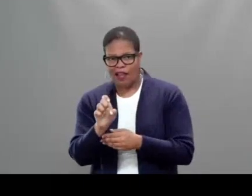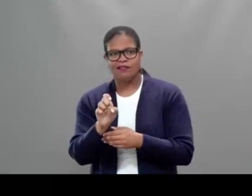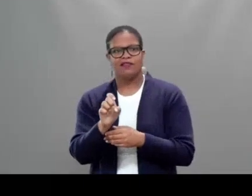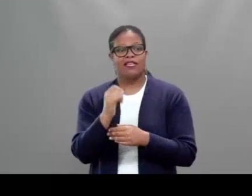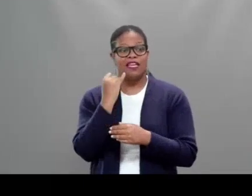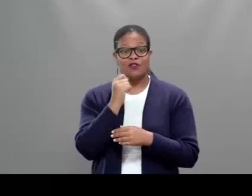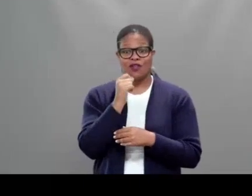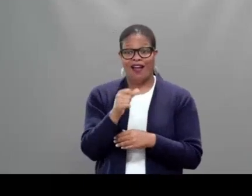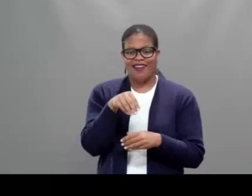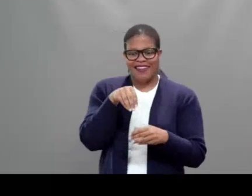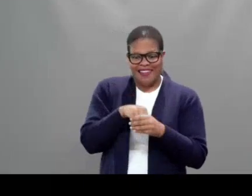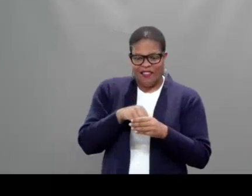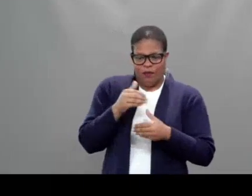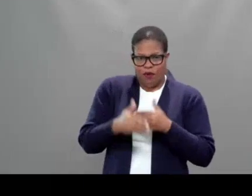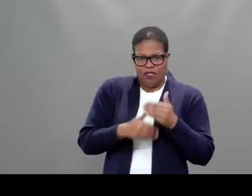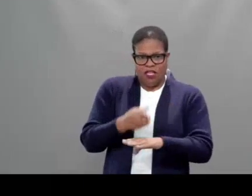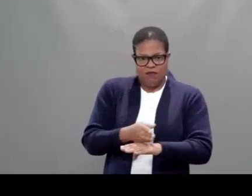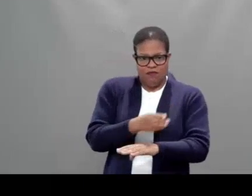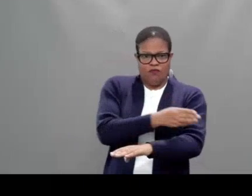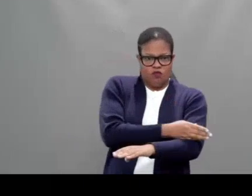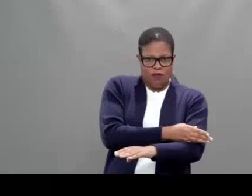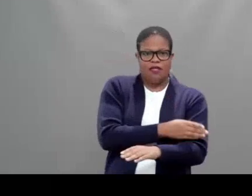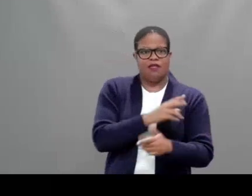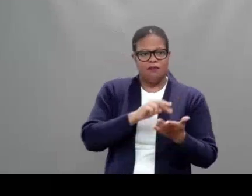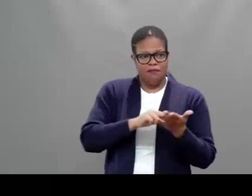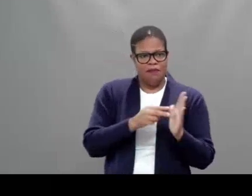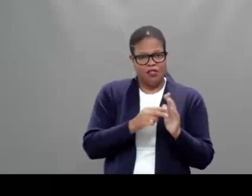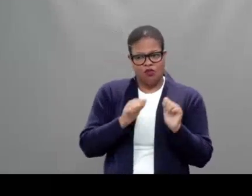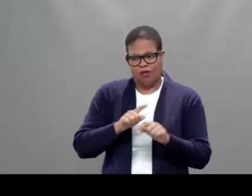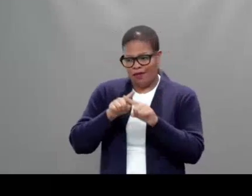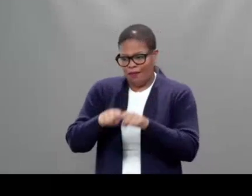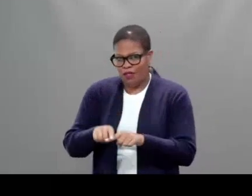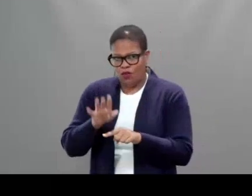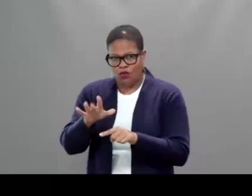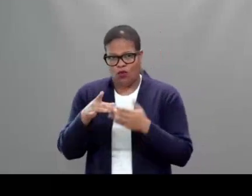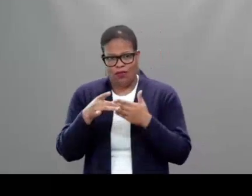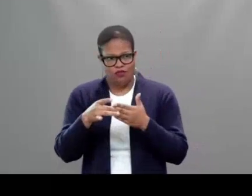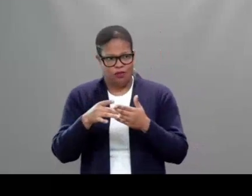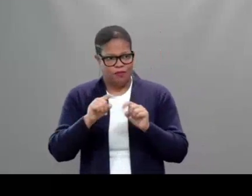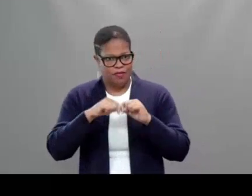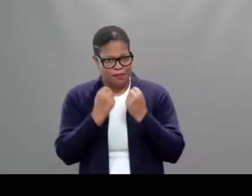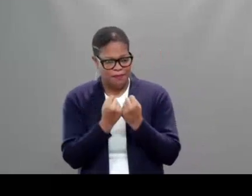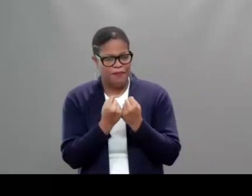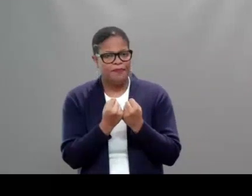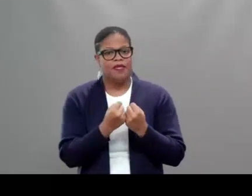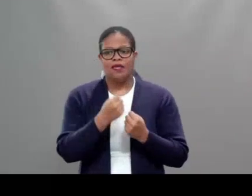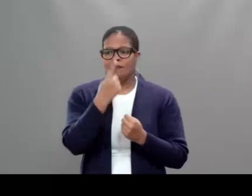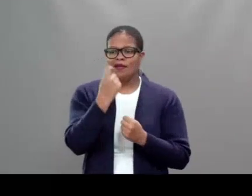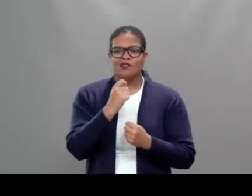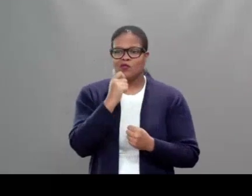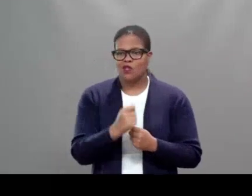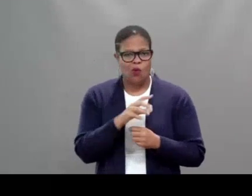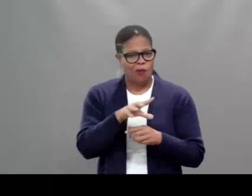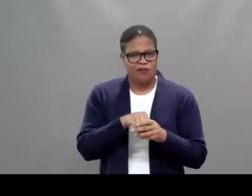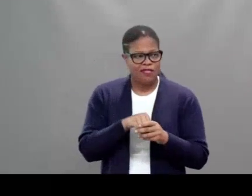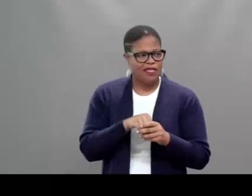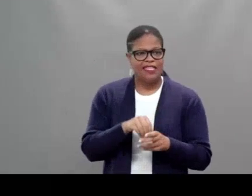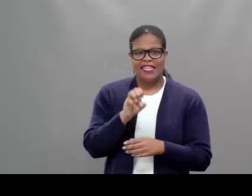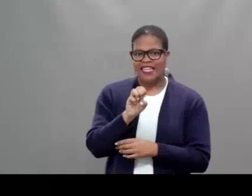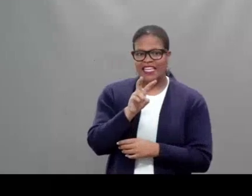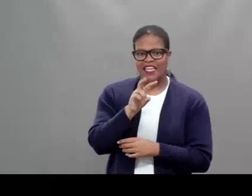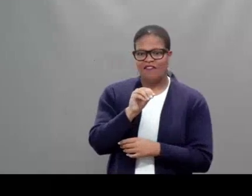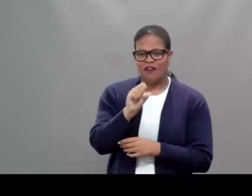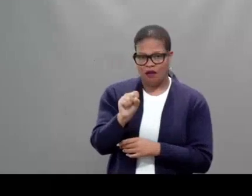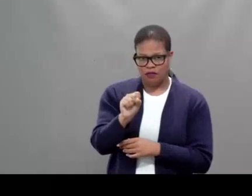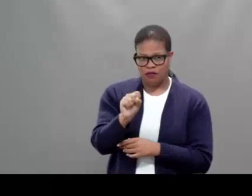in improvement, then it's your leadership team. And so because we don't participate in EVOS in